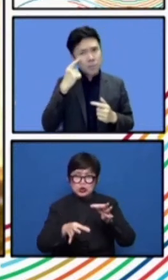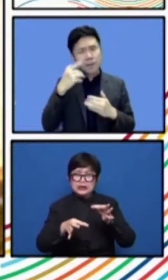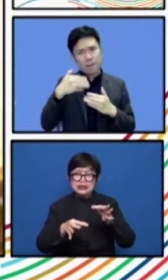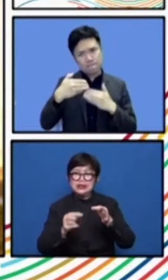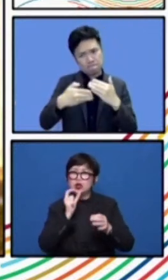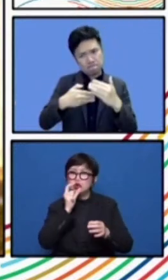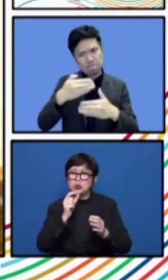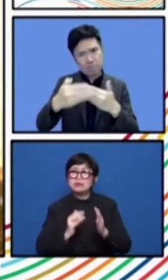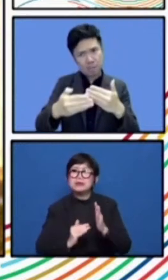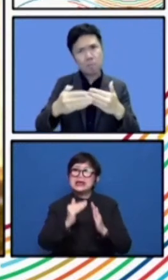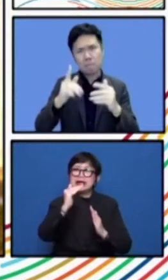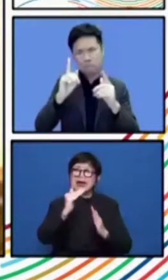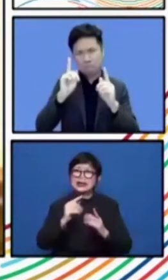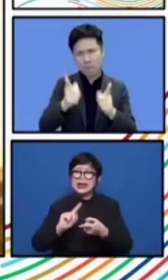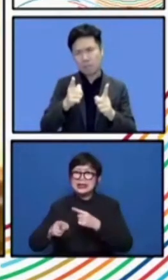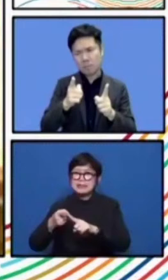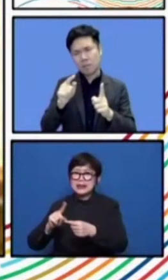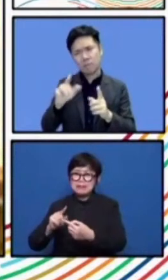agenda